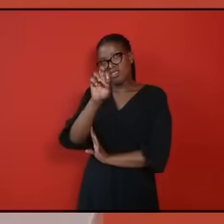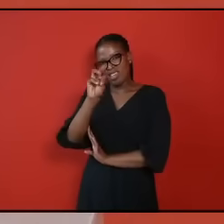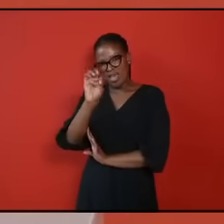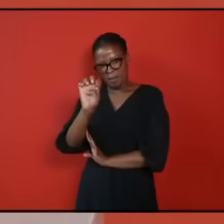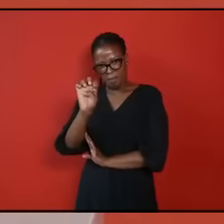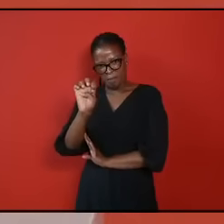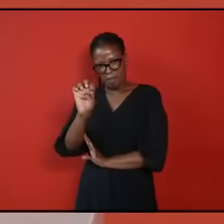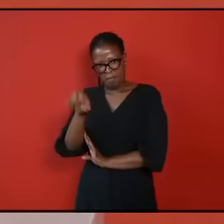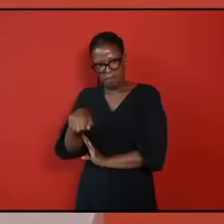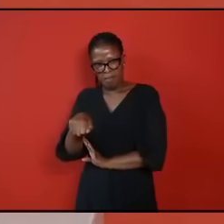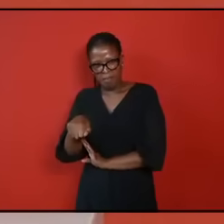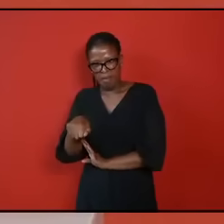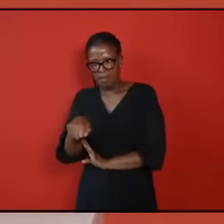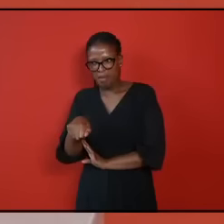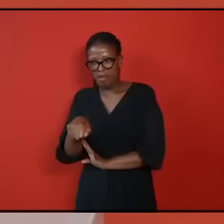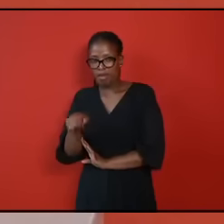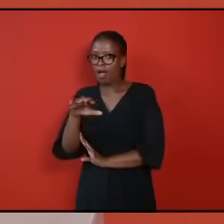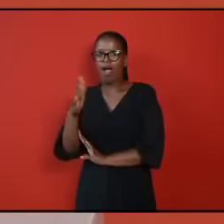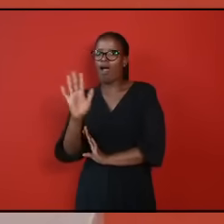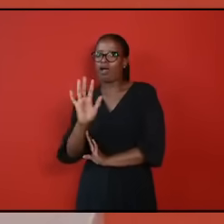Clicks. Huh?